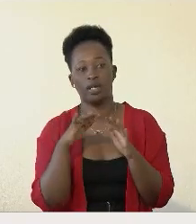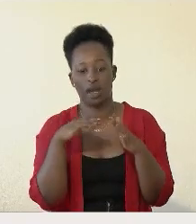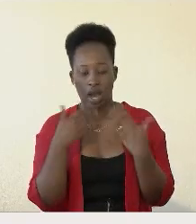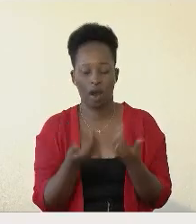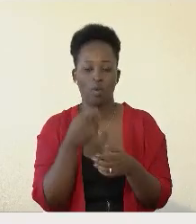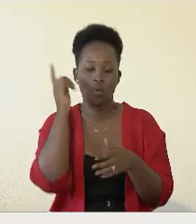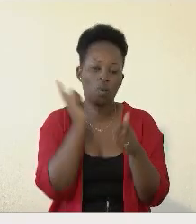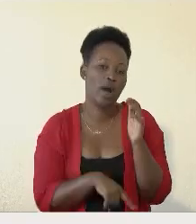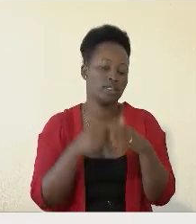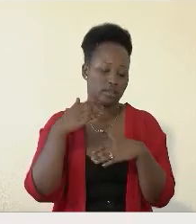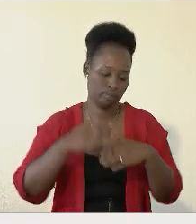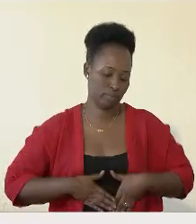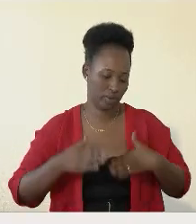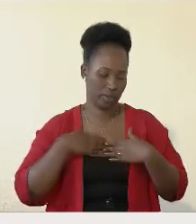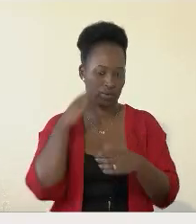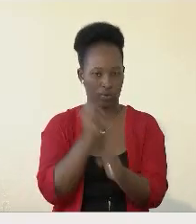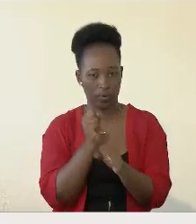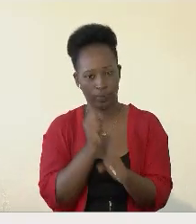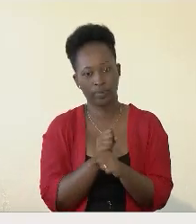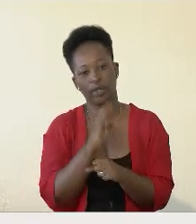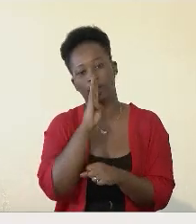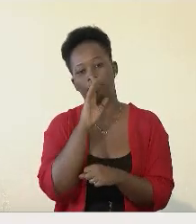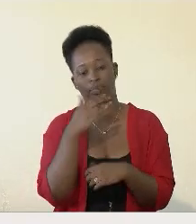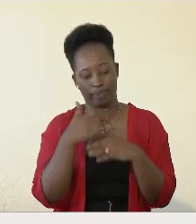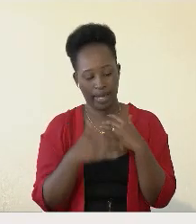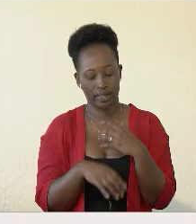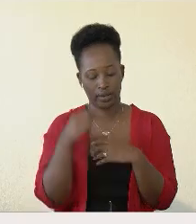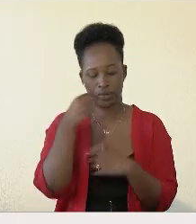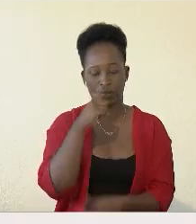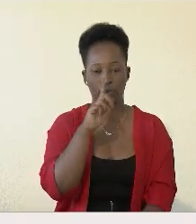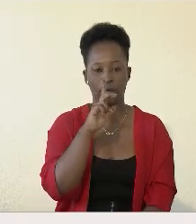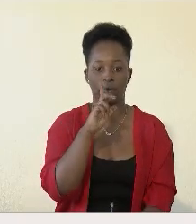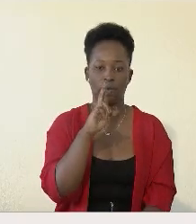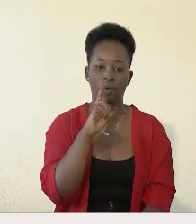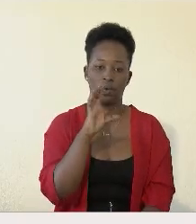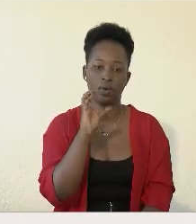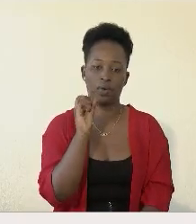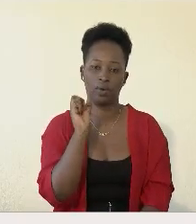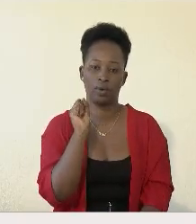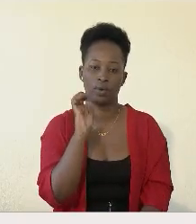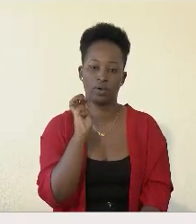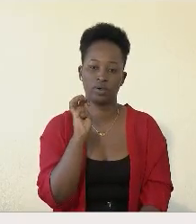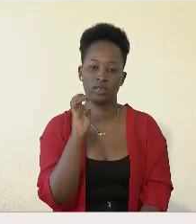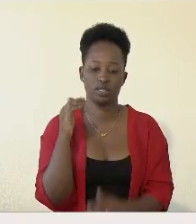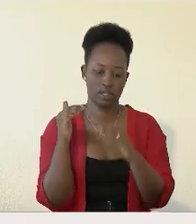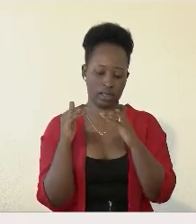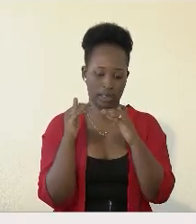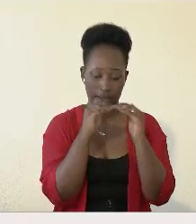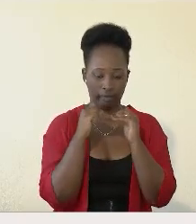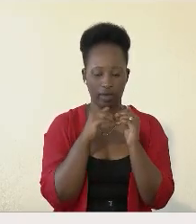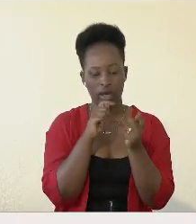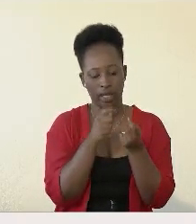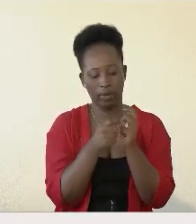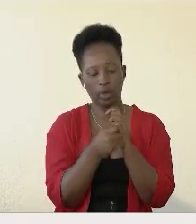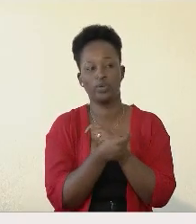do? The blood glucose level raises above the normal. And once it raises above the normal, what will happen? It